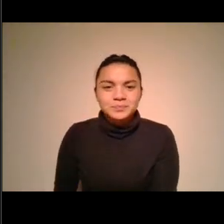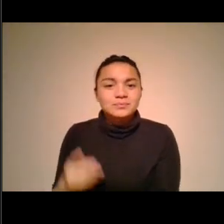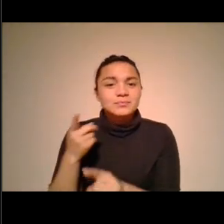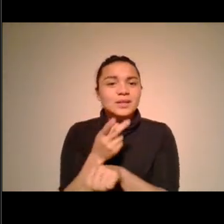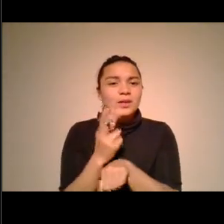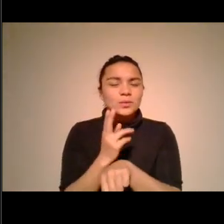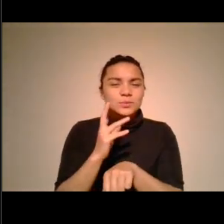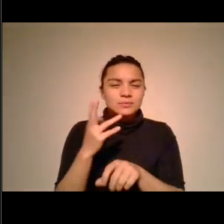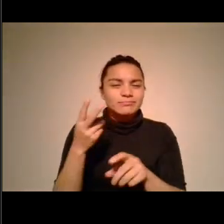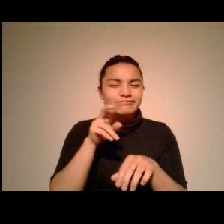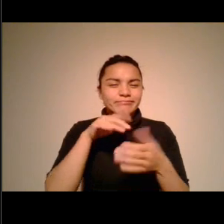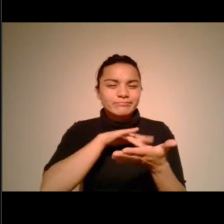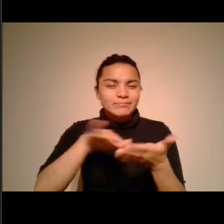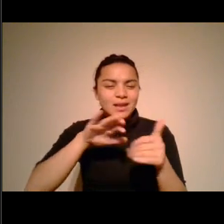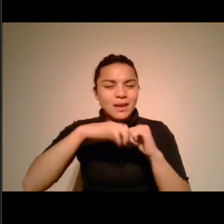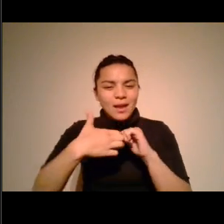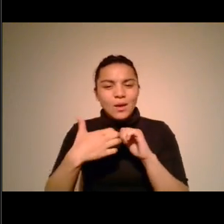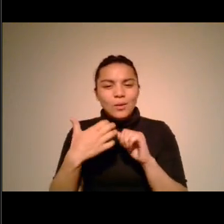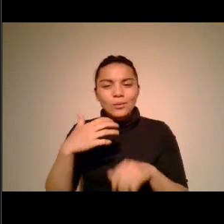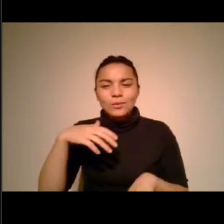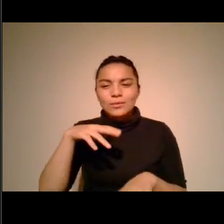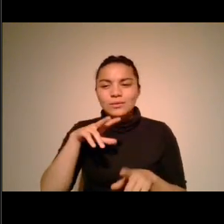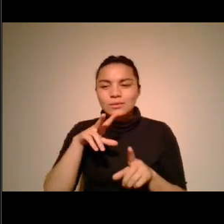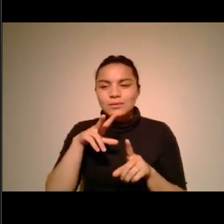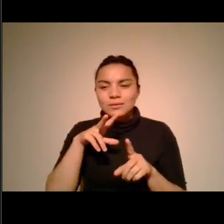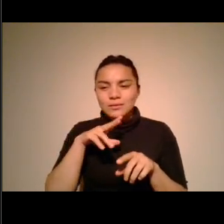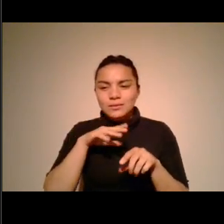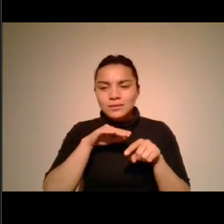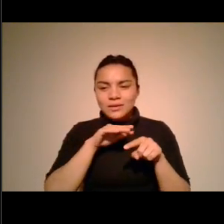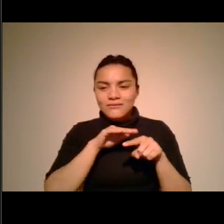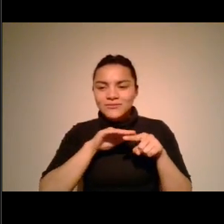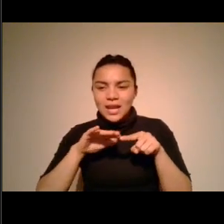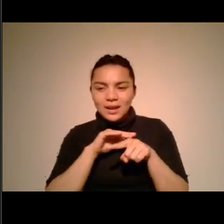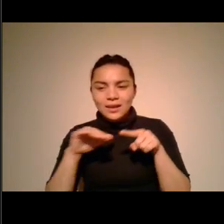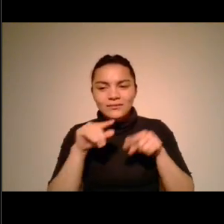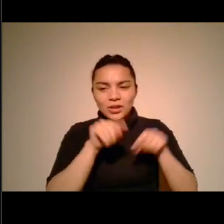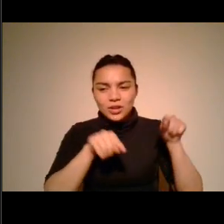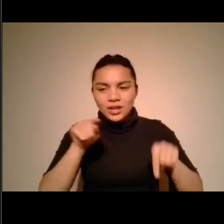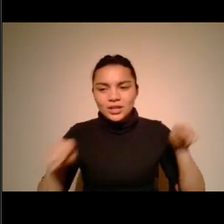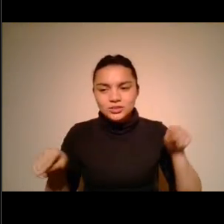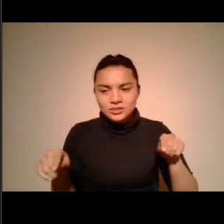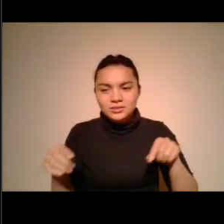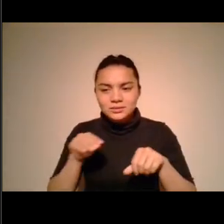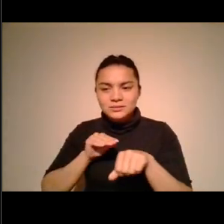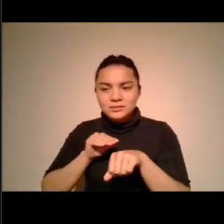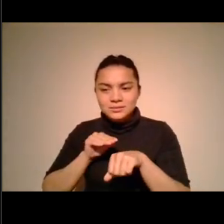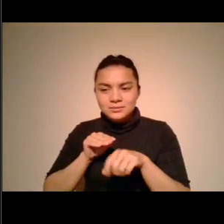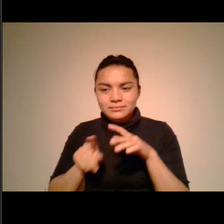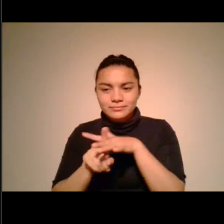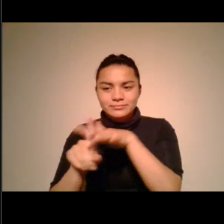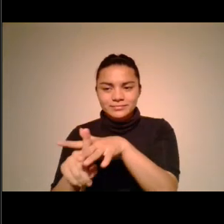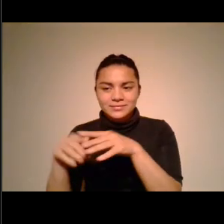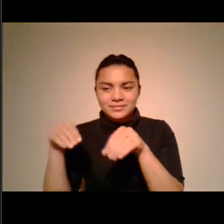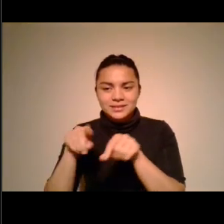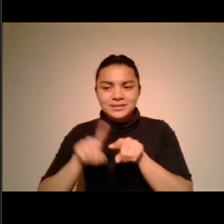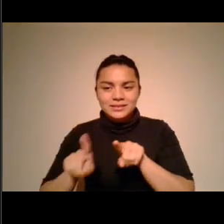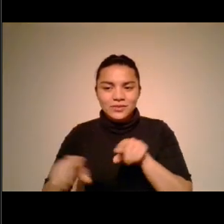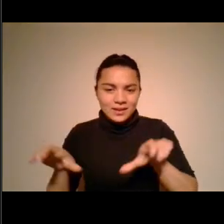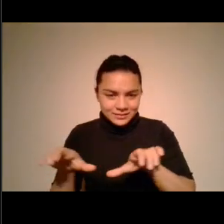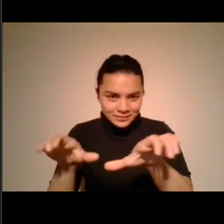phonetic variation is used in the articulation of marginalized identities. After Jeremy, we're going to hear from Kirby